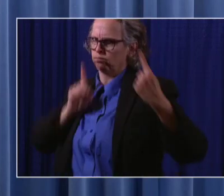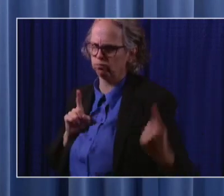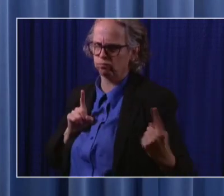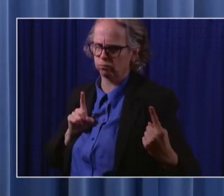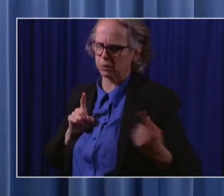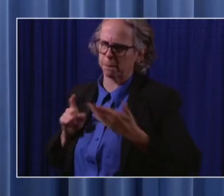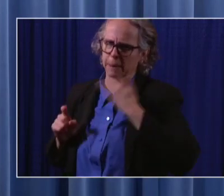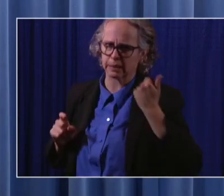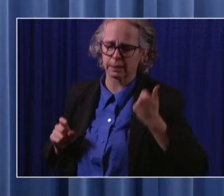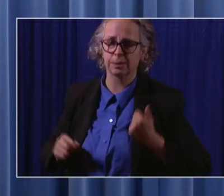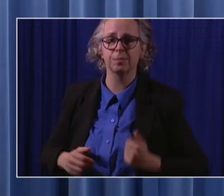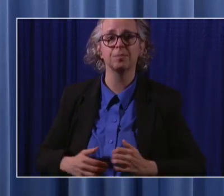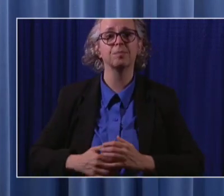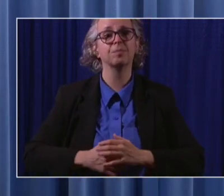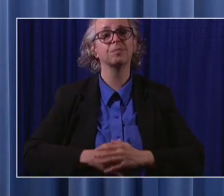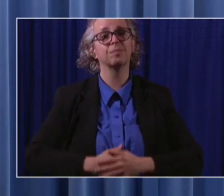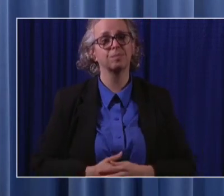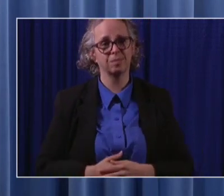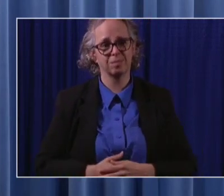So those,